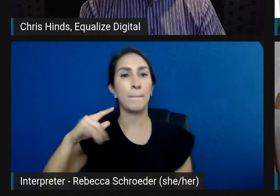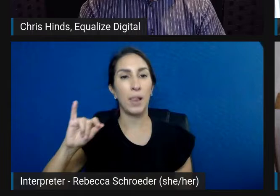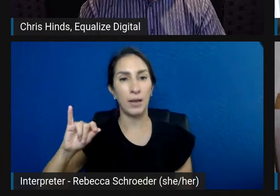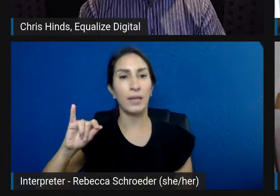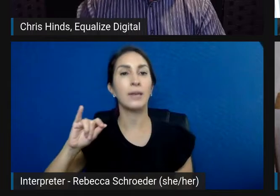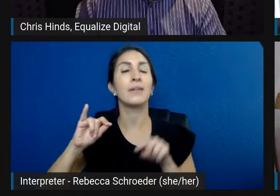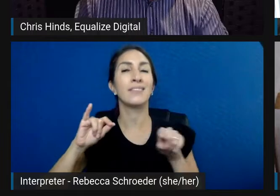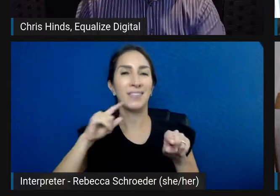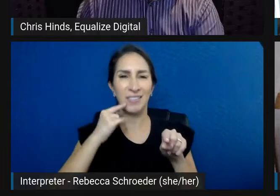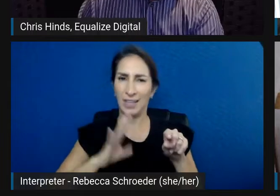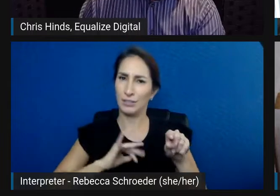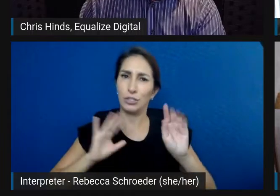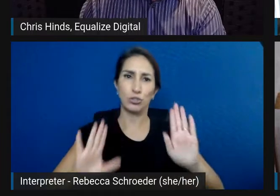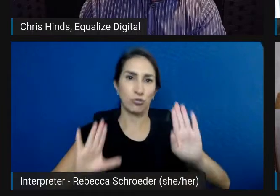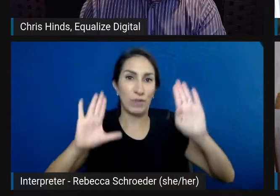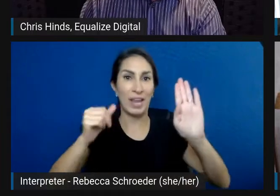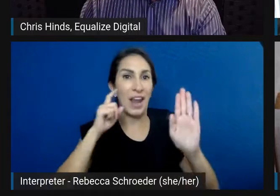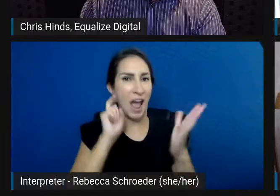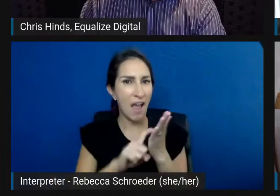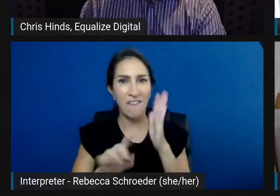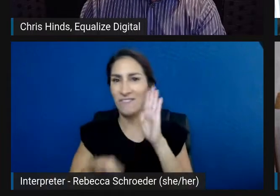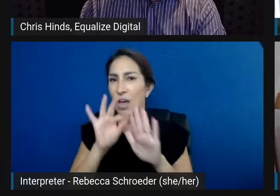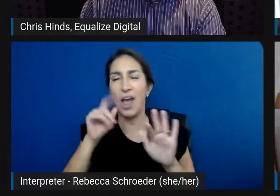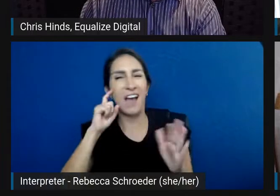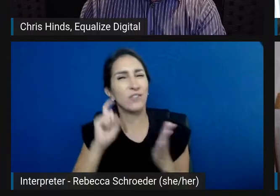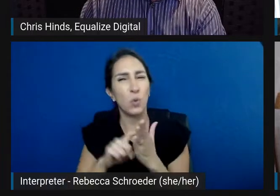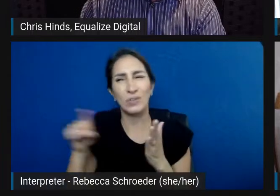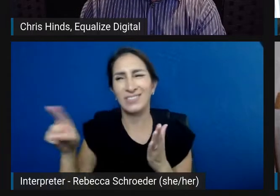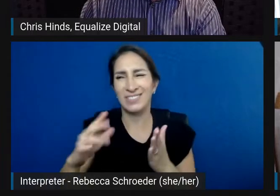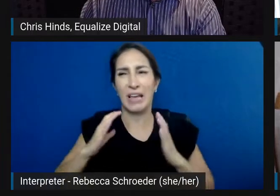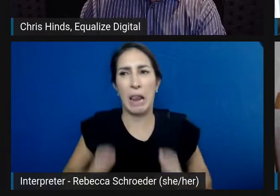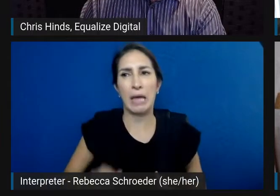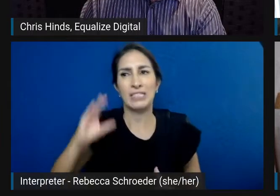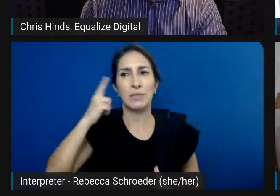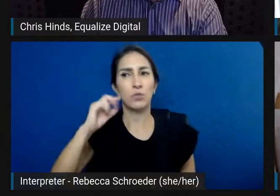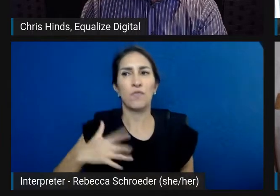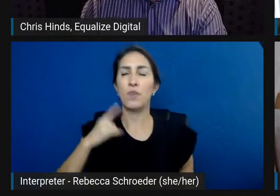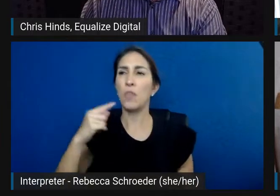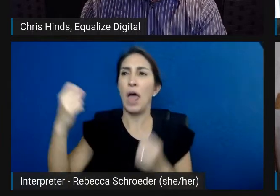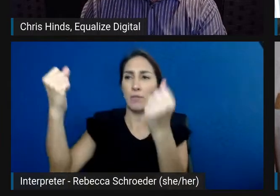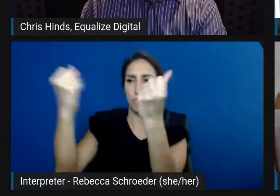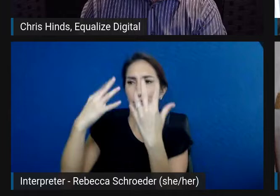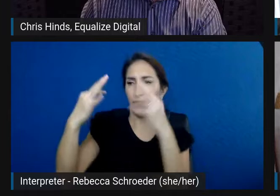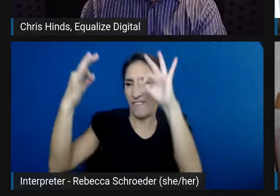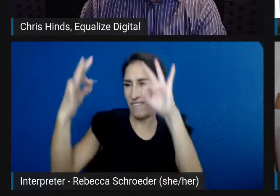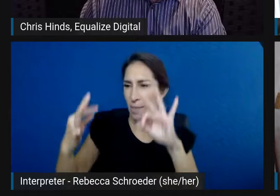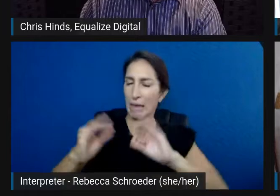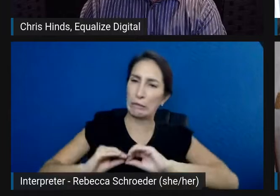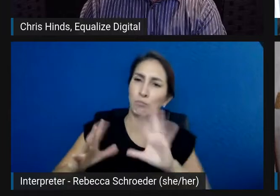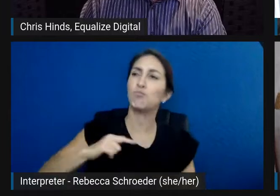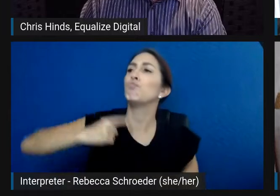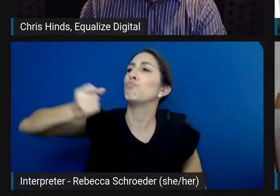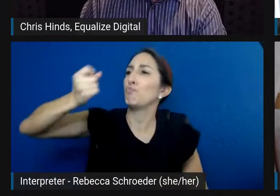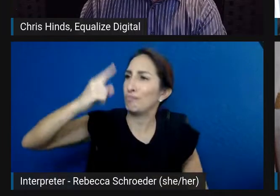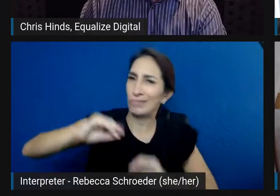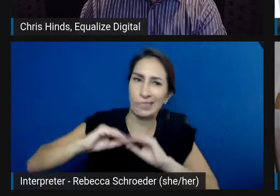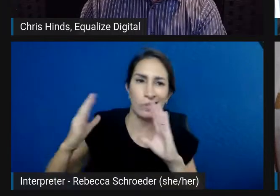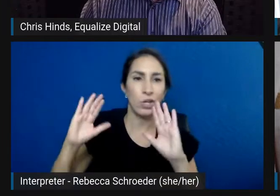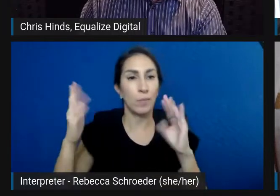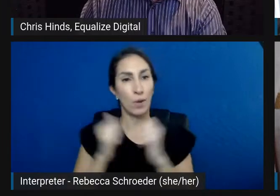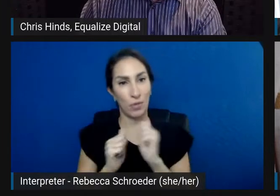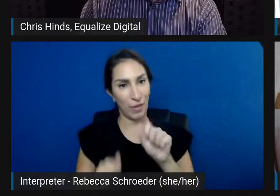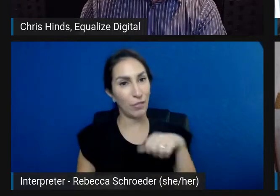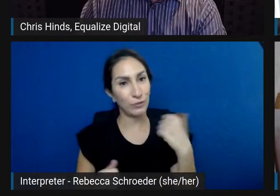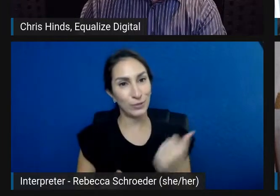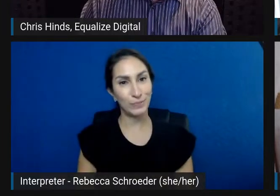I find that my clients find it much easier to understand than some others. Oh, well, thank you. Thank you. I appreciate that. Agreed.